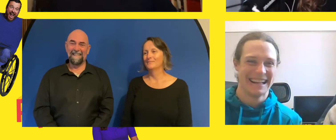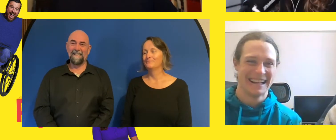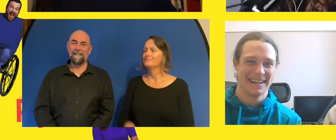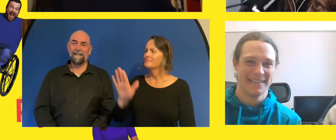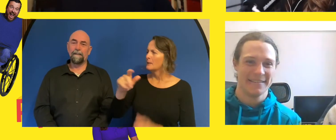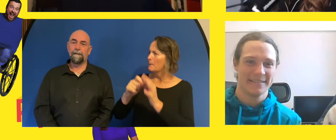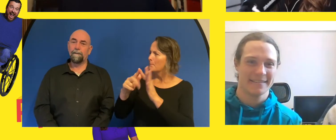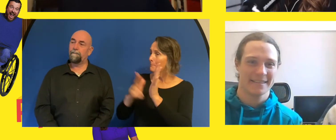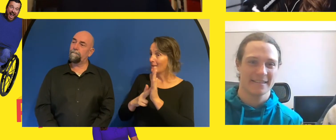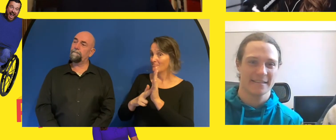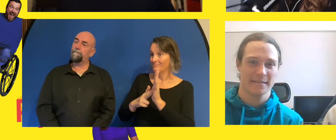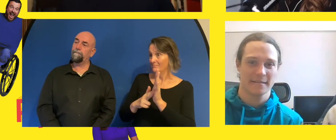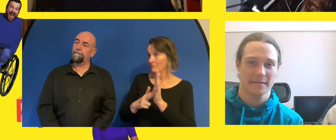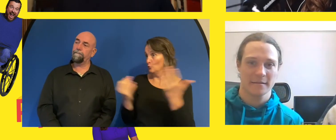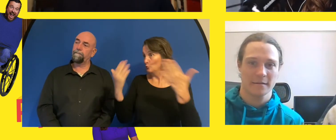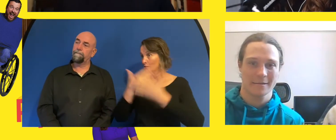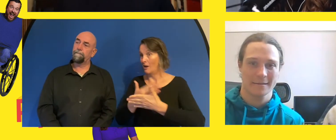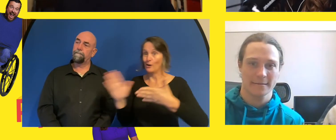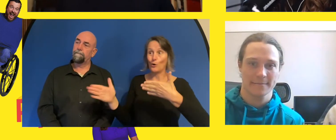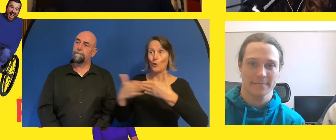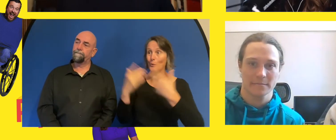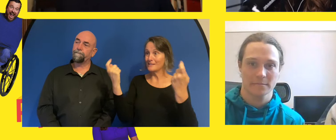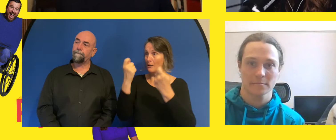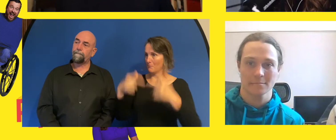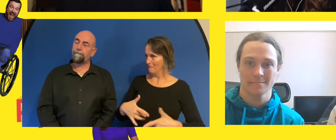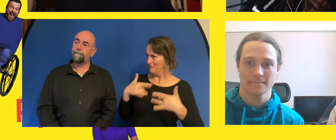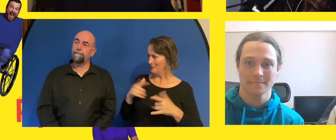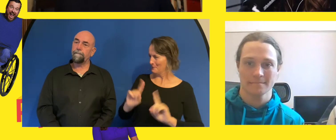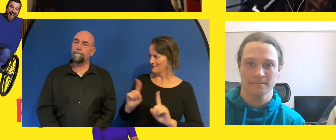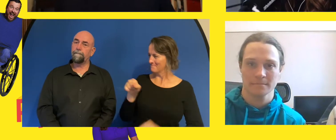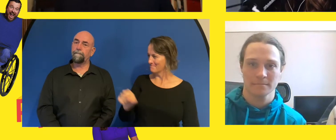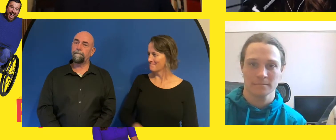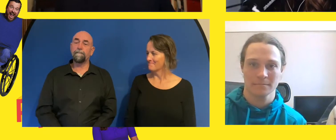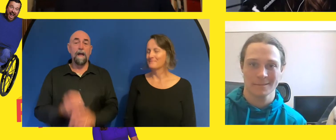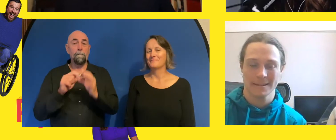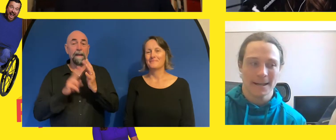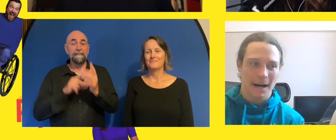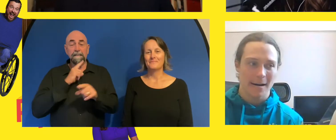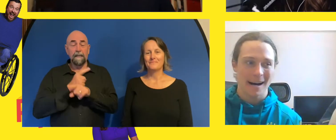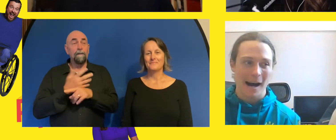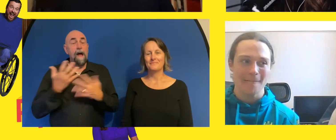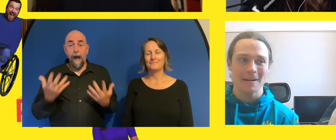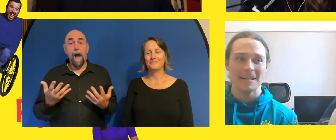watch. Well, I got to ask you, Ben, heading into the closing ceremony, how are your nerves? How do you feel?